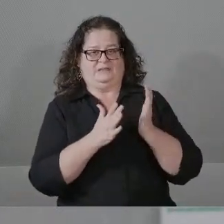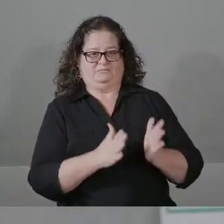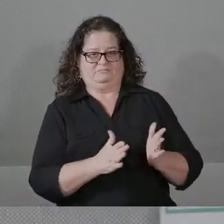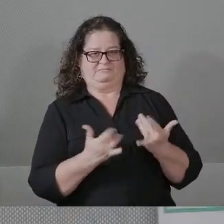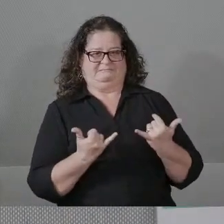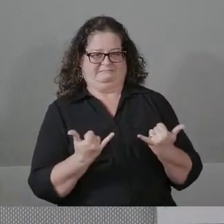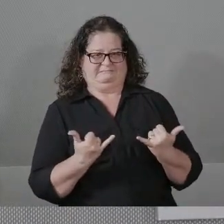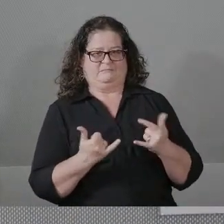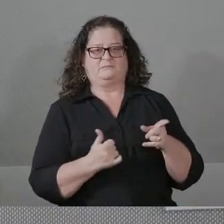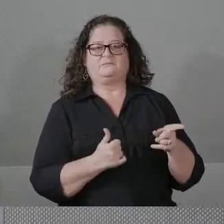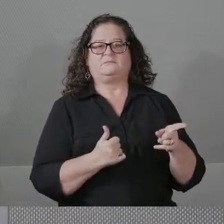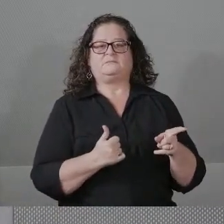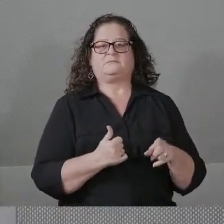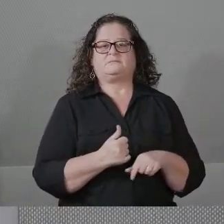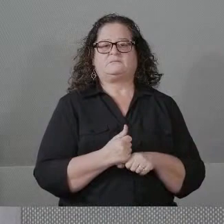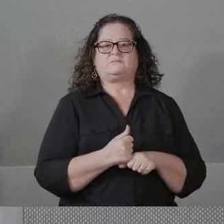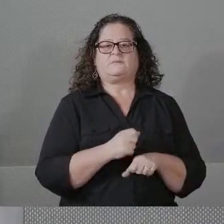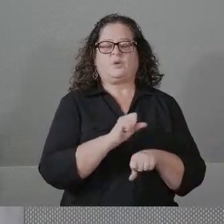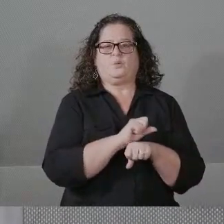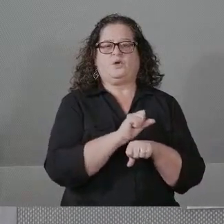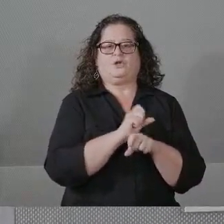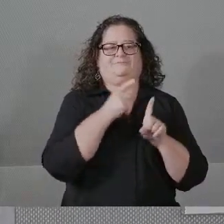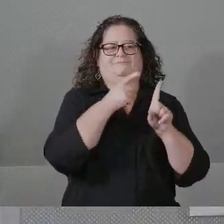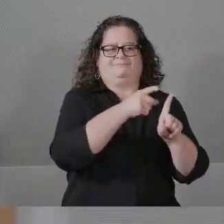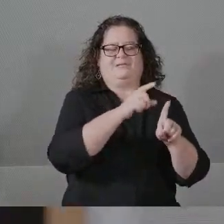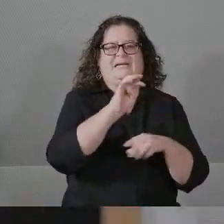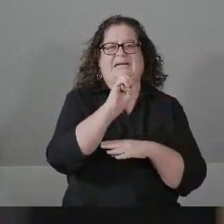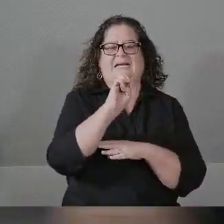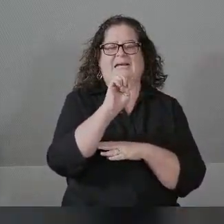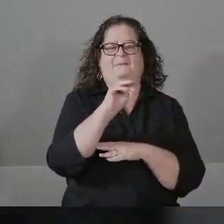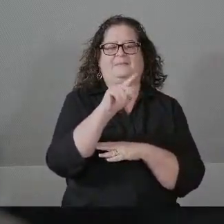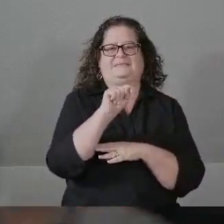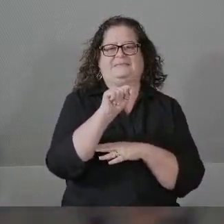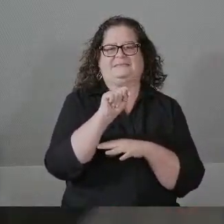currently working on his paramedic's license.